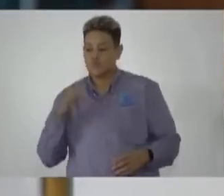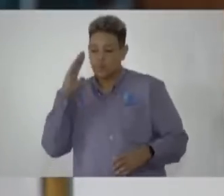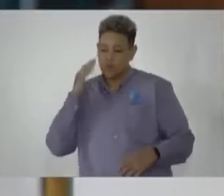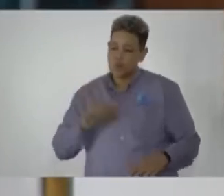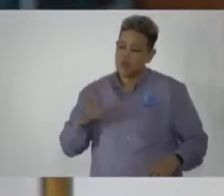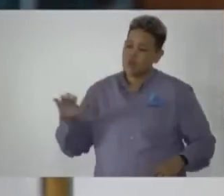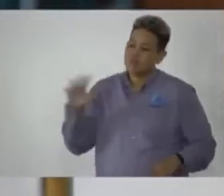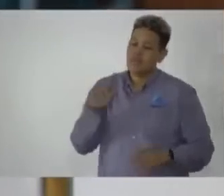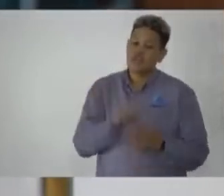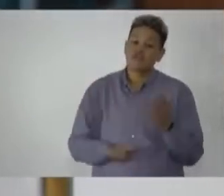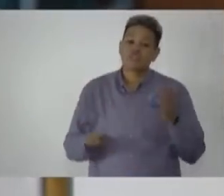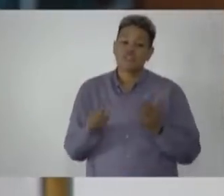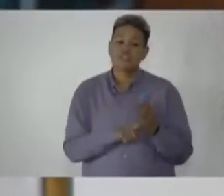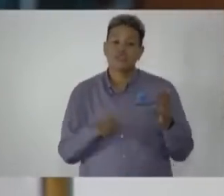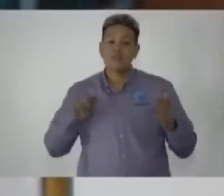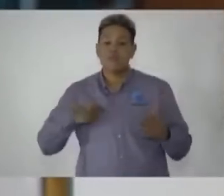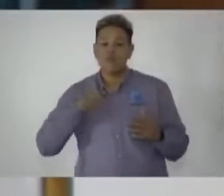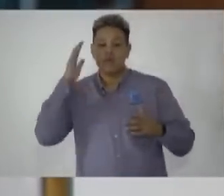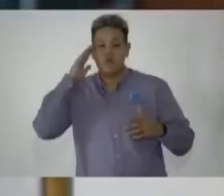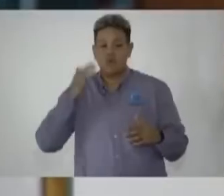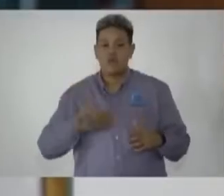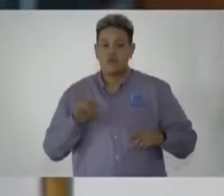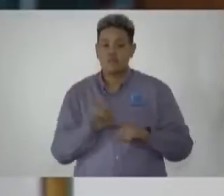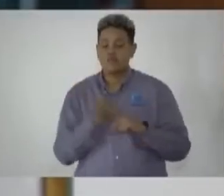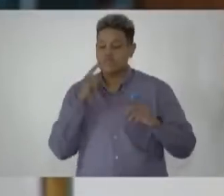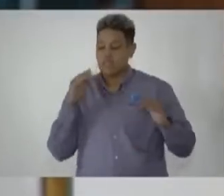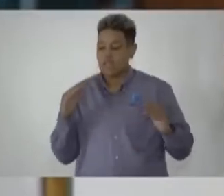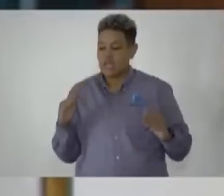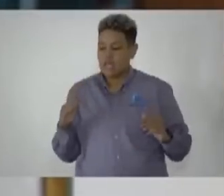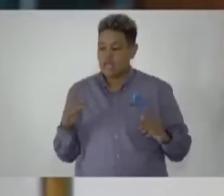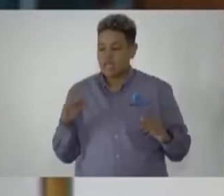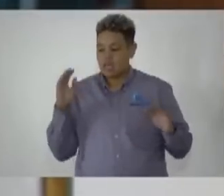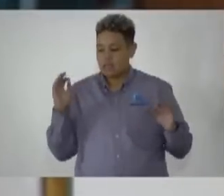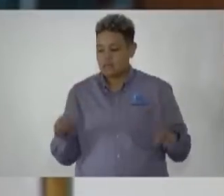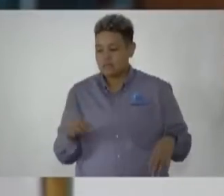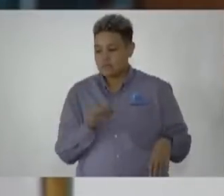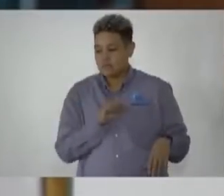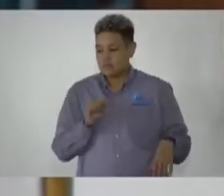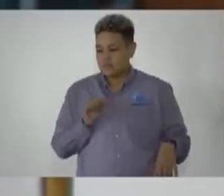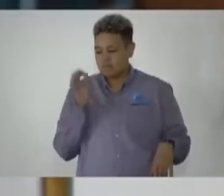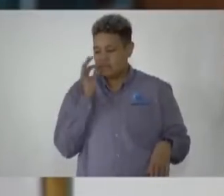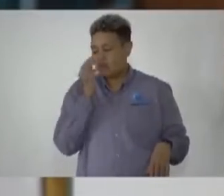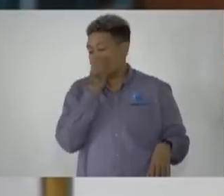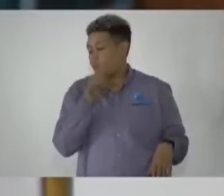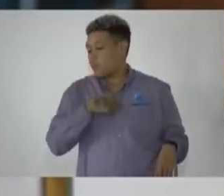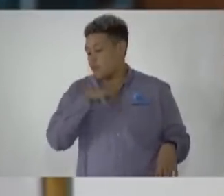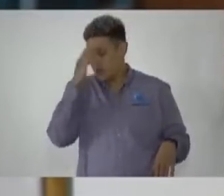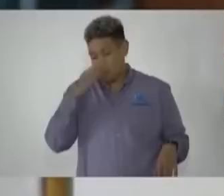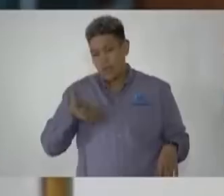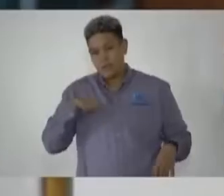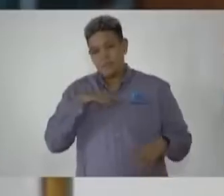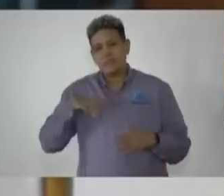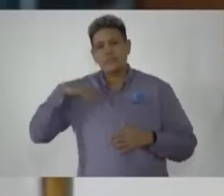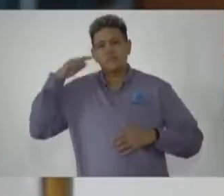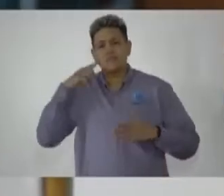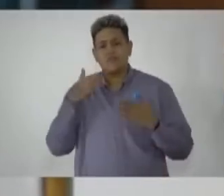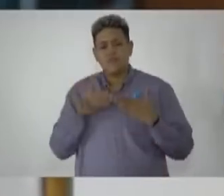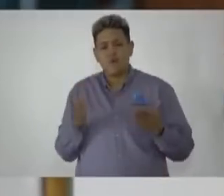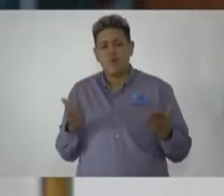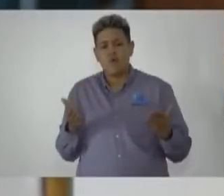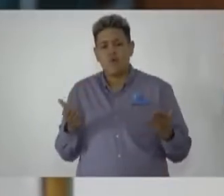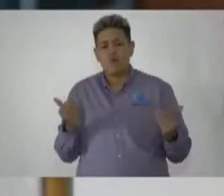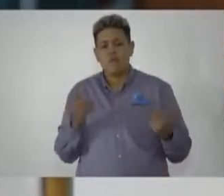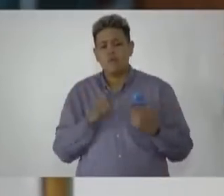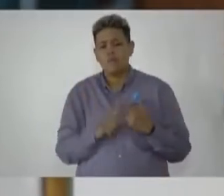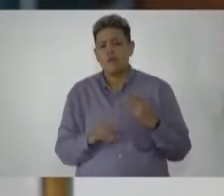we welcome those, and I absolutely, Senator Floyd Morris, we welcome them in a spirit of openness and